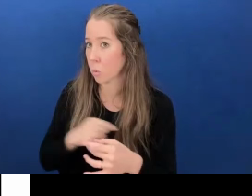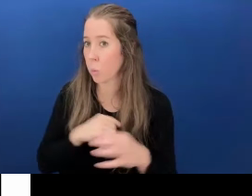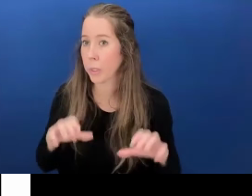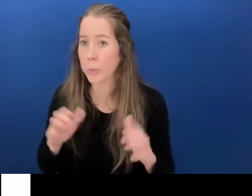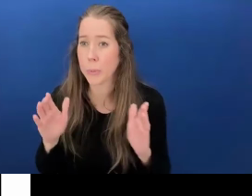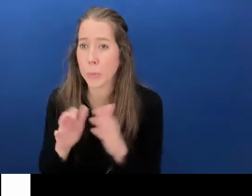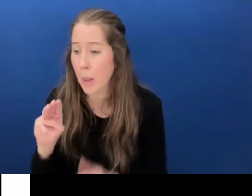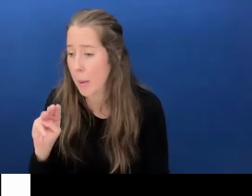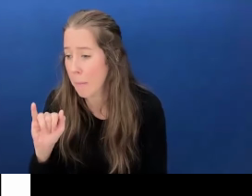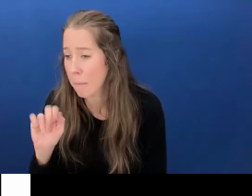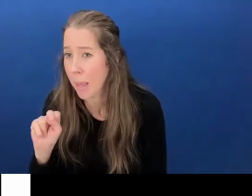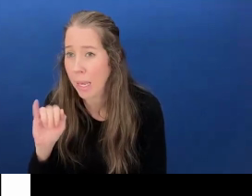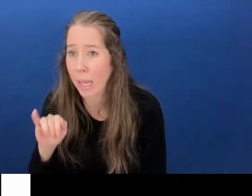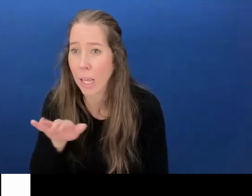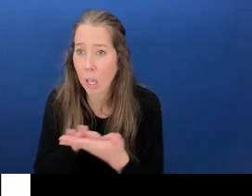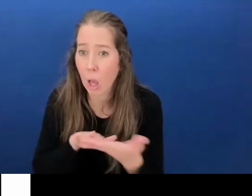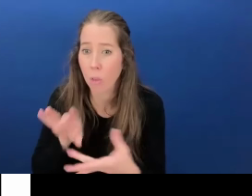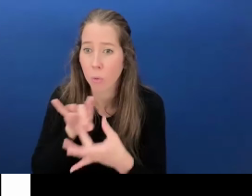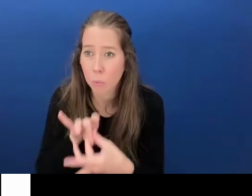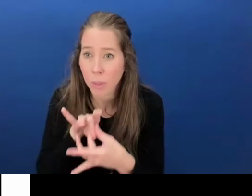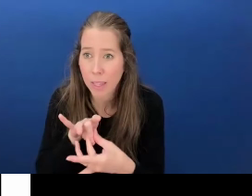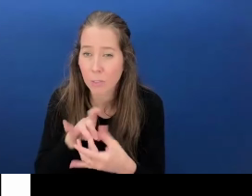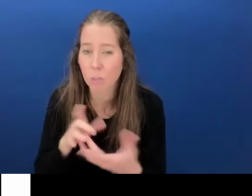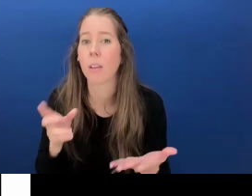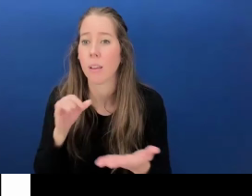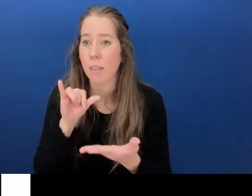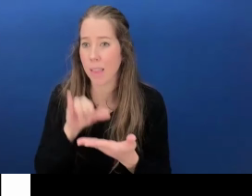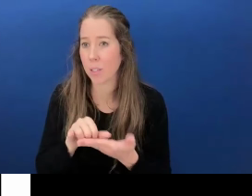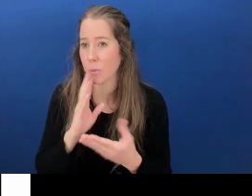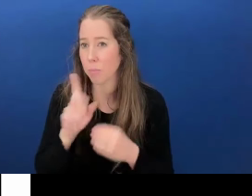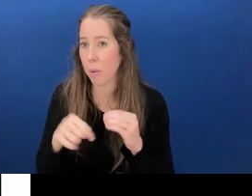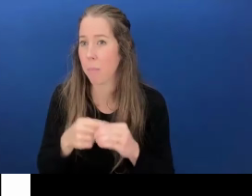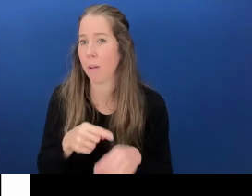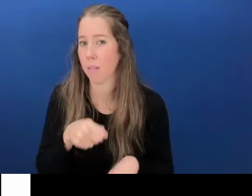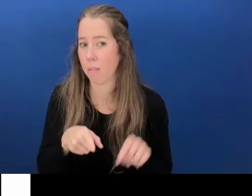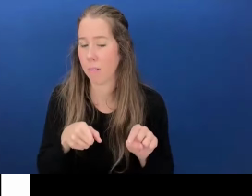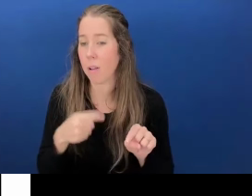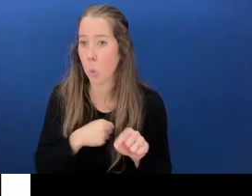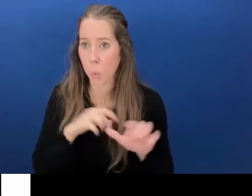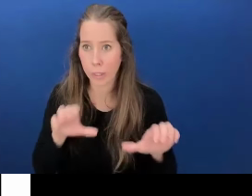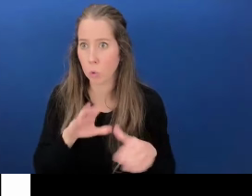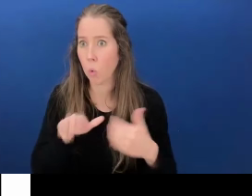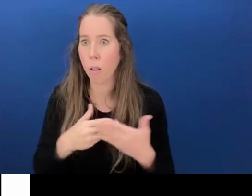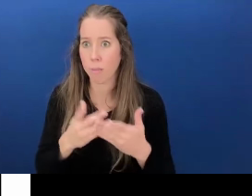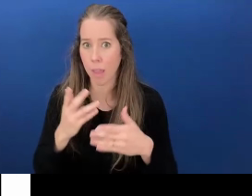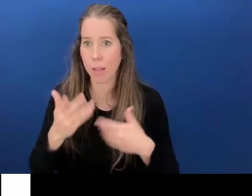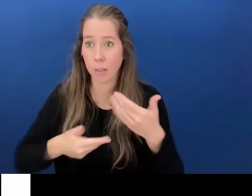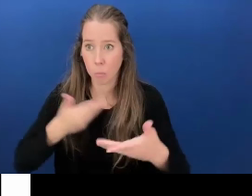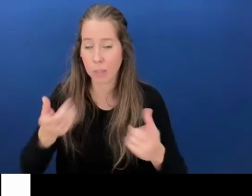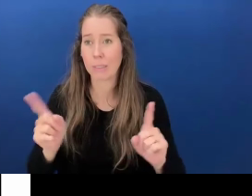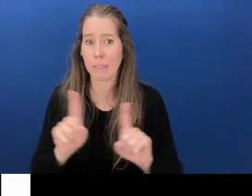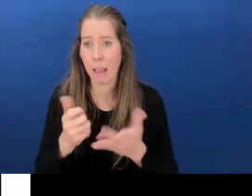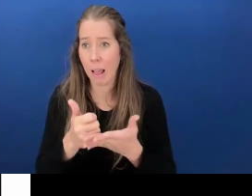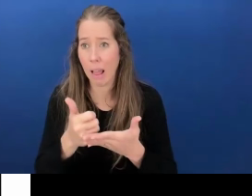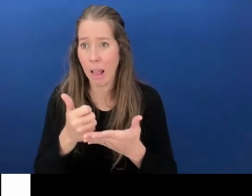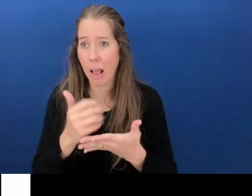Reg Express or Reg to Go, that's what I'm referring to, is we do all of that stuff along the process with them.